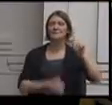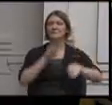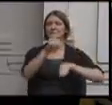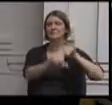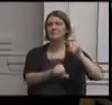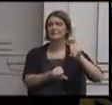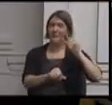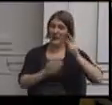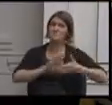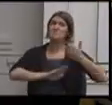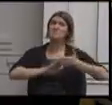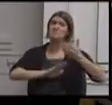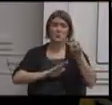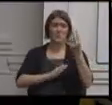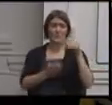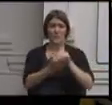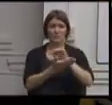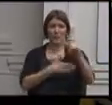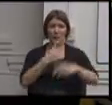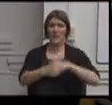open.